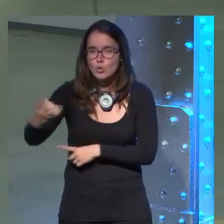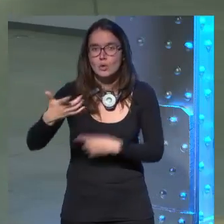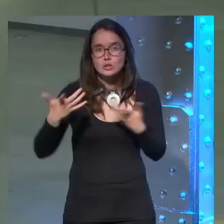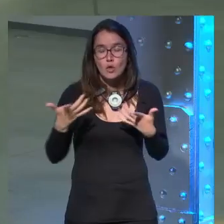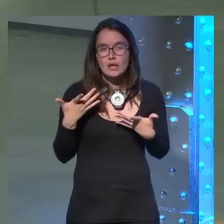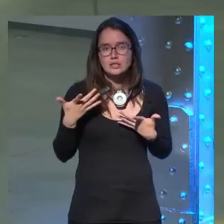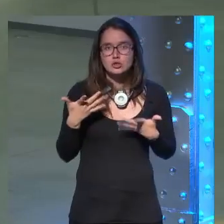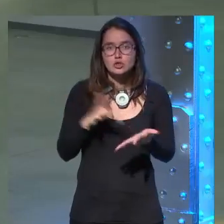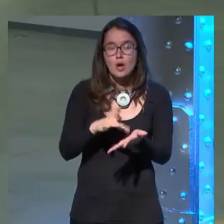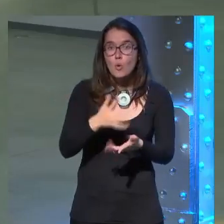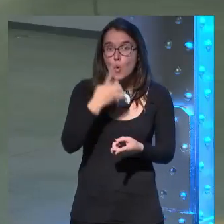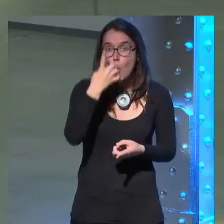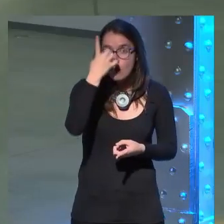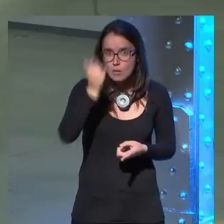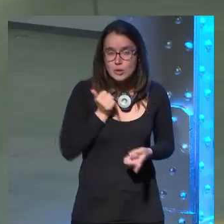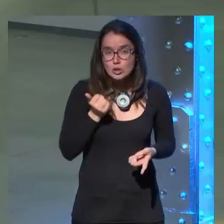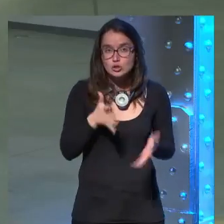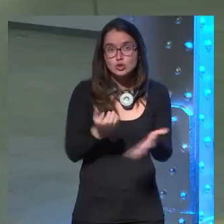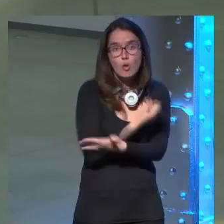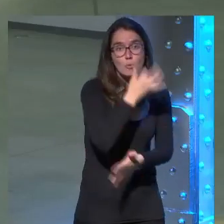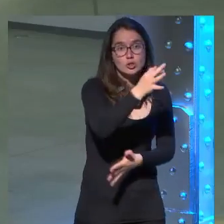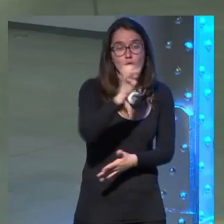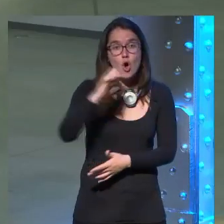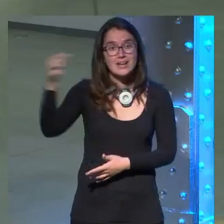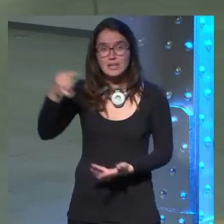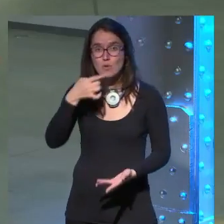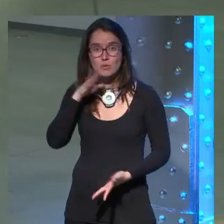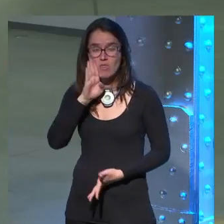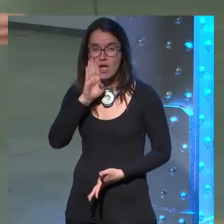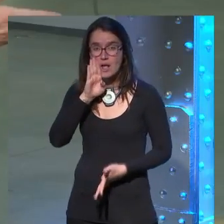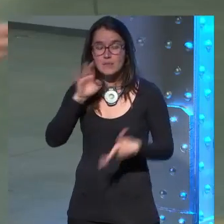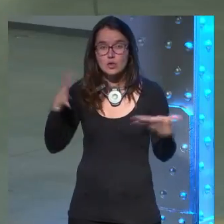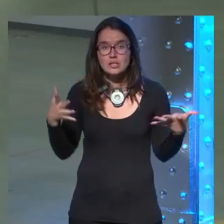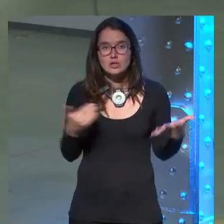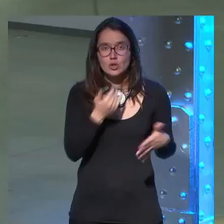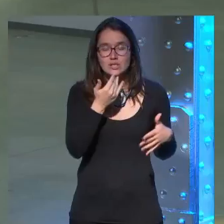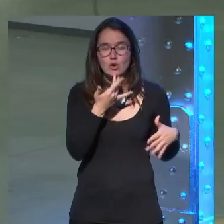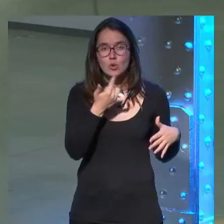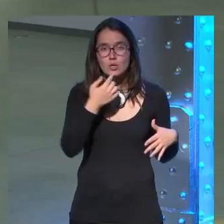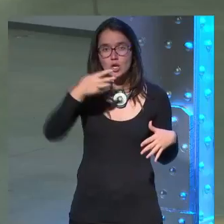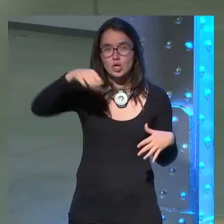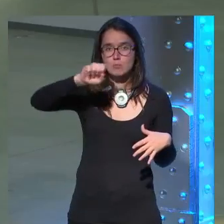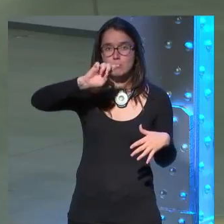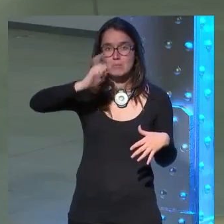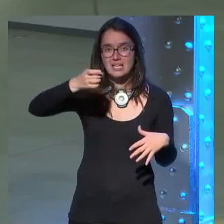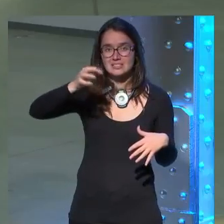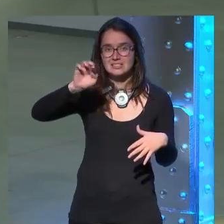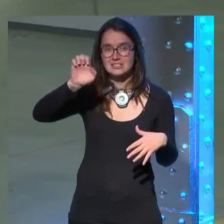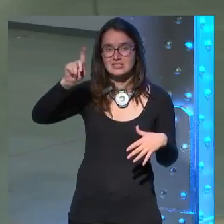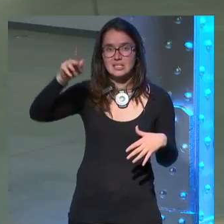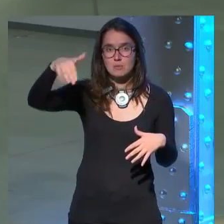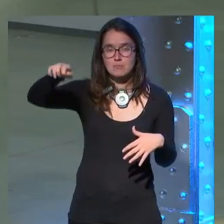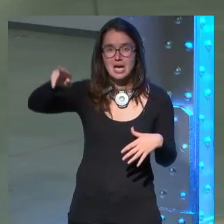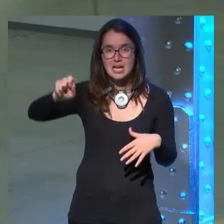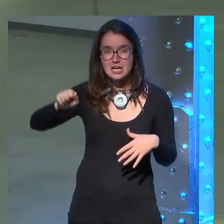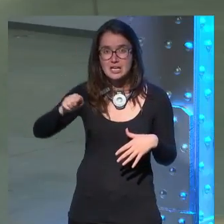and a negative. So it's something that Max Tegmark, who you might have interviewed for your program, Max